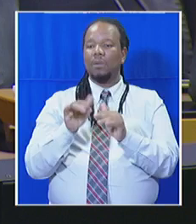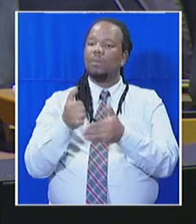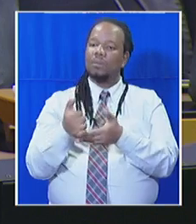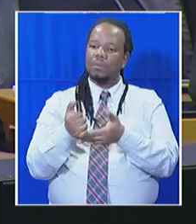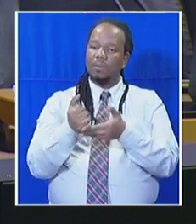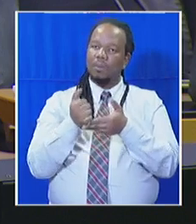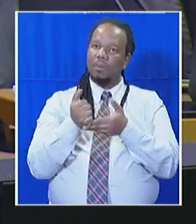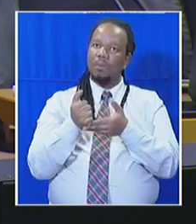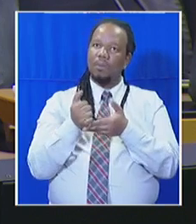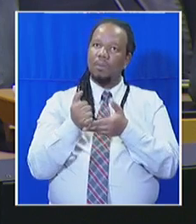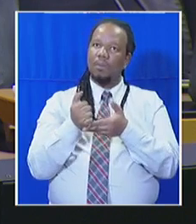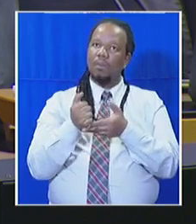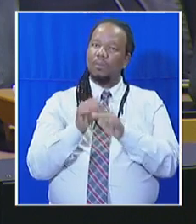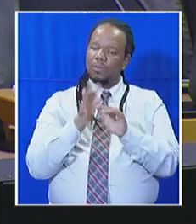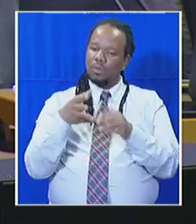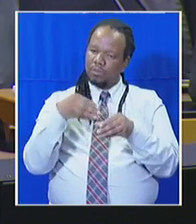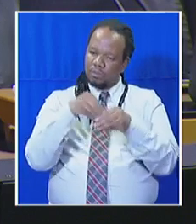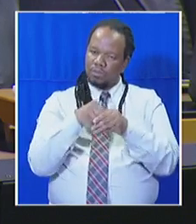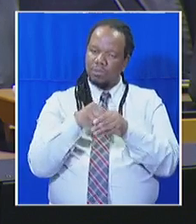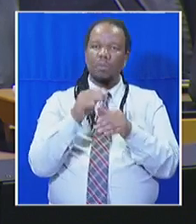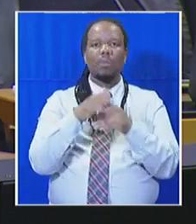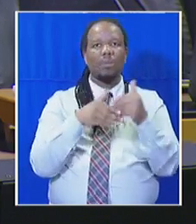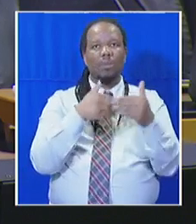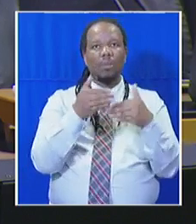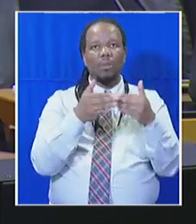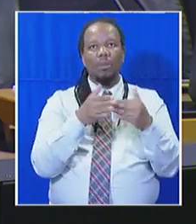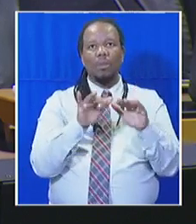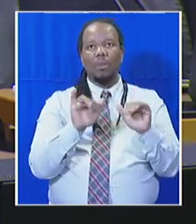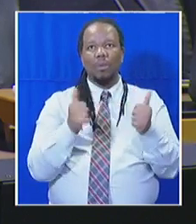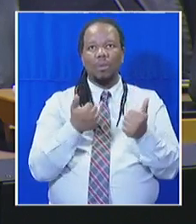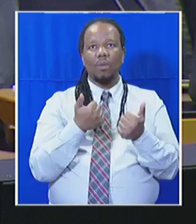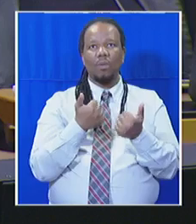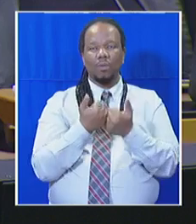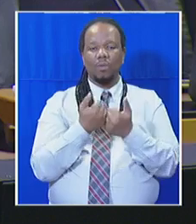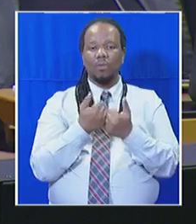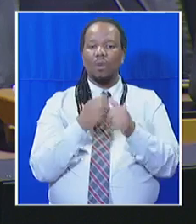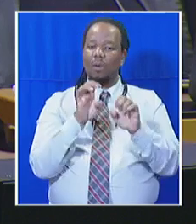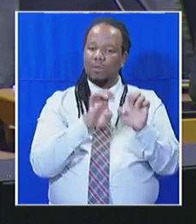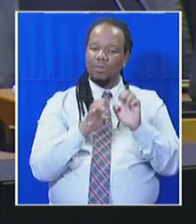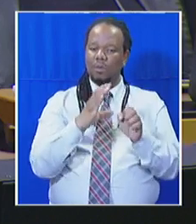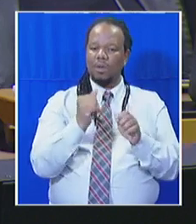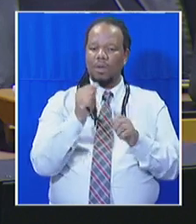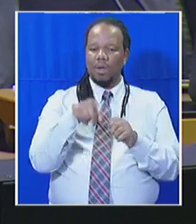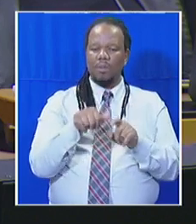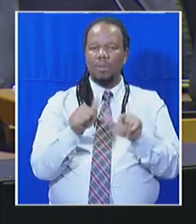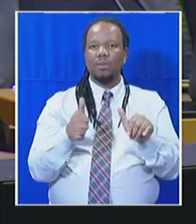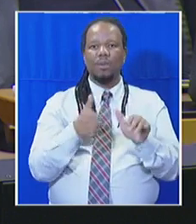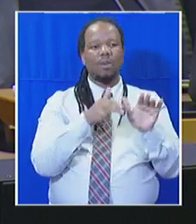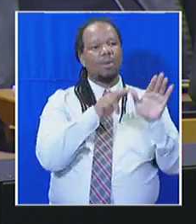contributing towards the success of the National Estate Fund, which involves more than